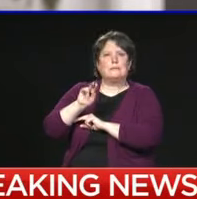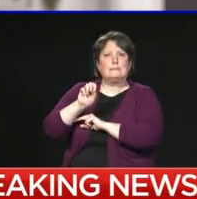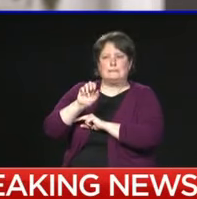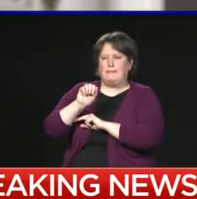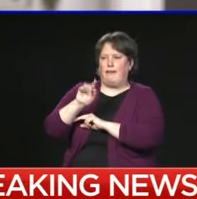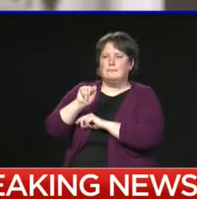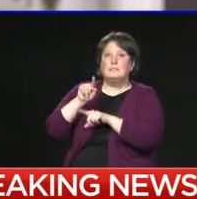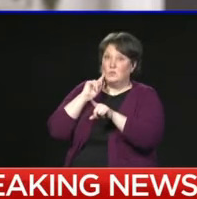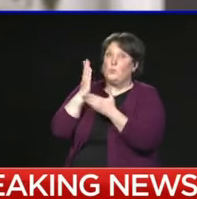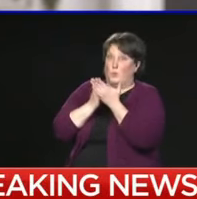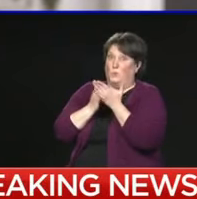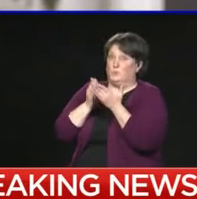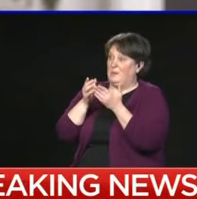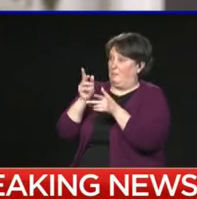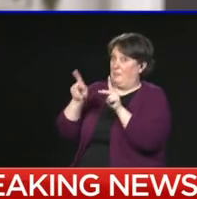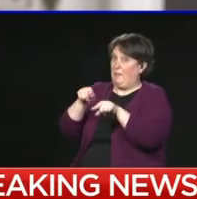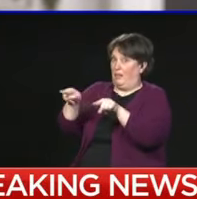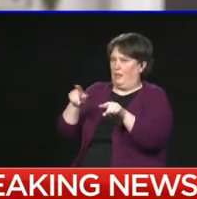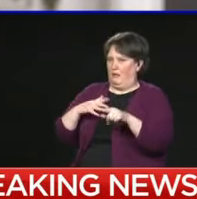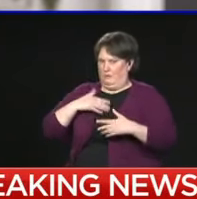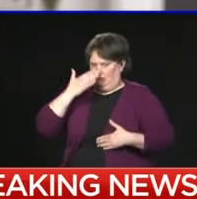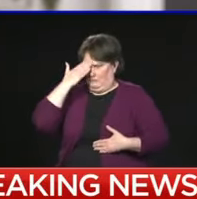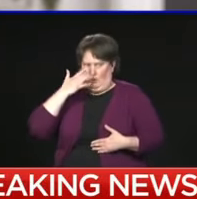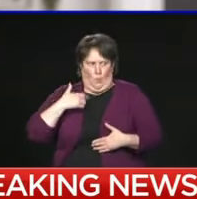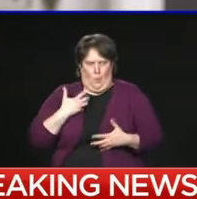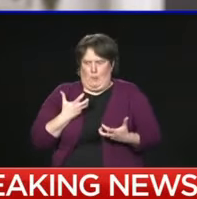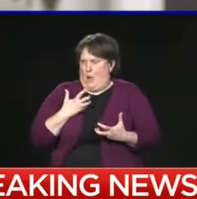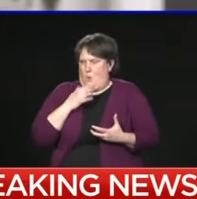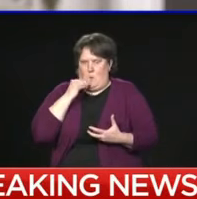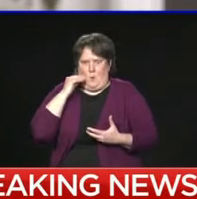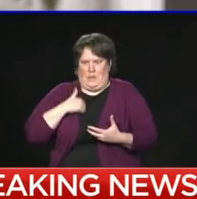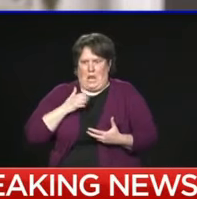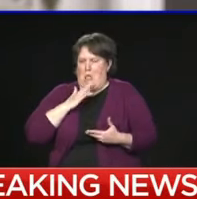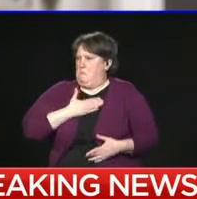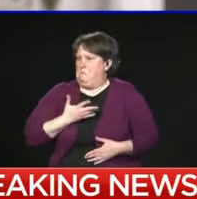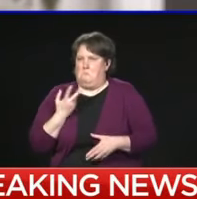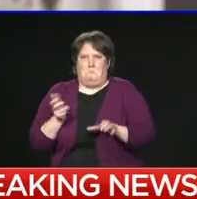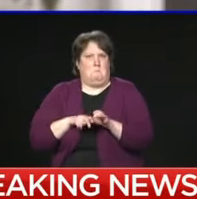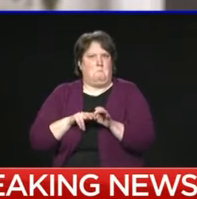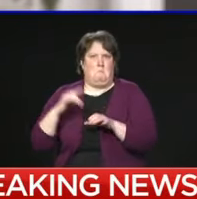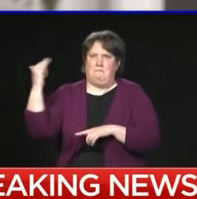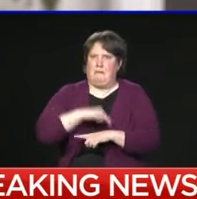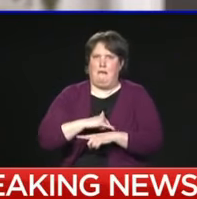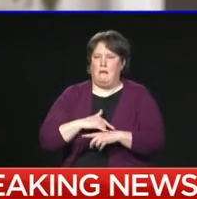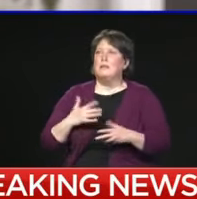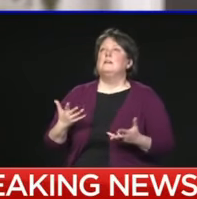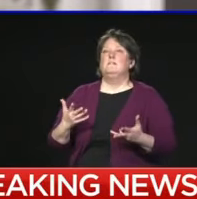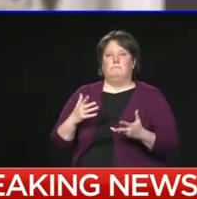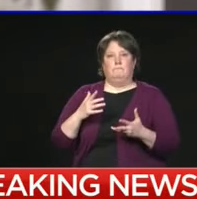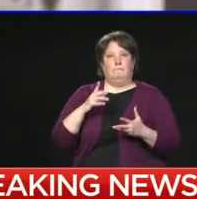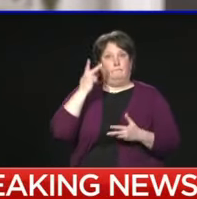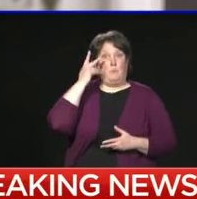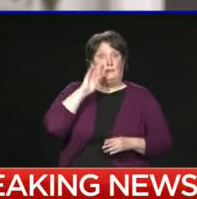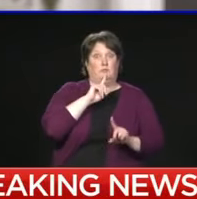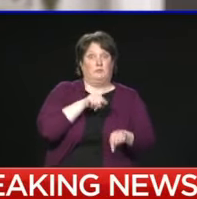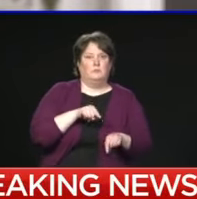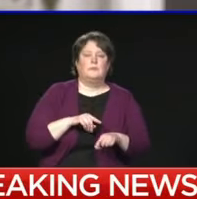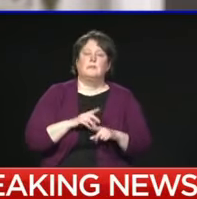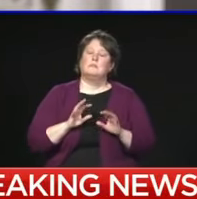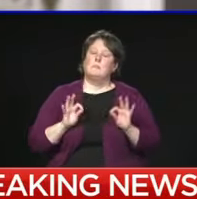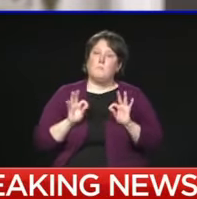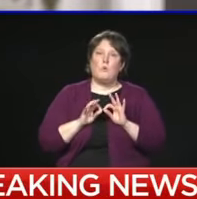boarded flights with symptoms just so desperate to get home? It is extremely important